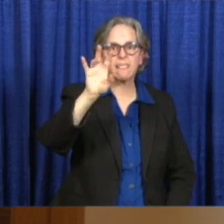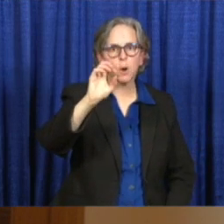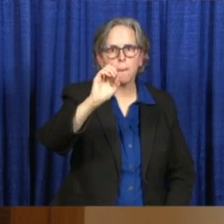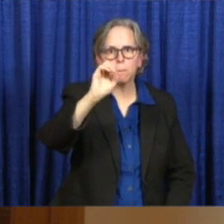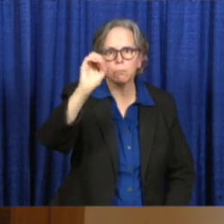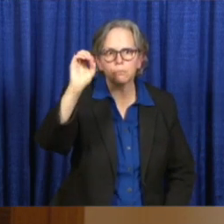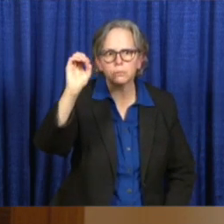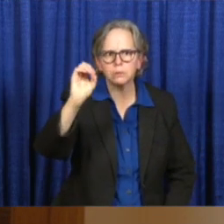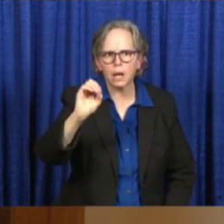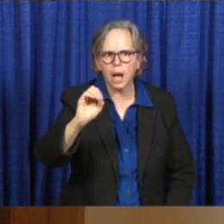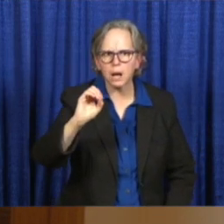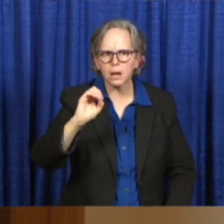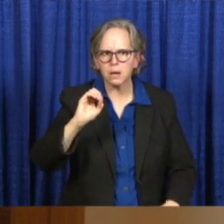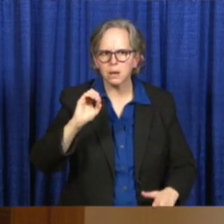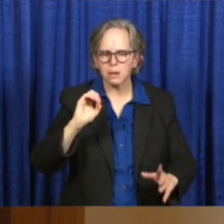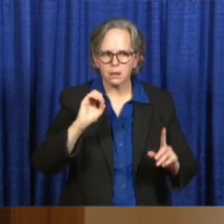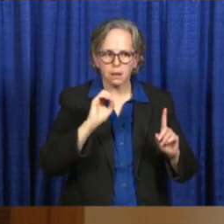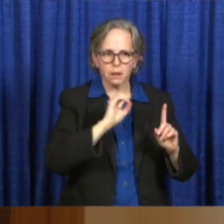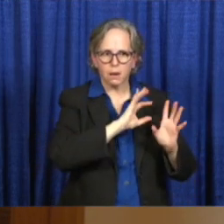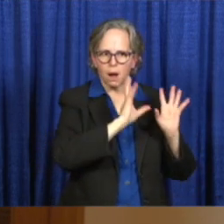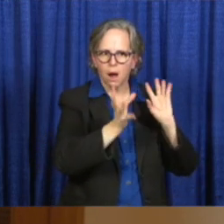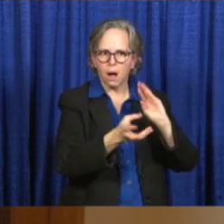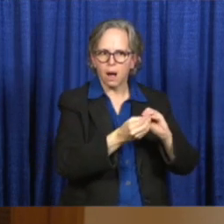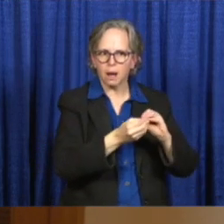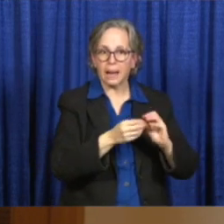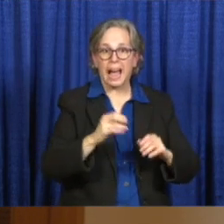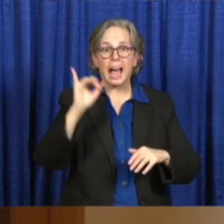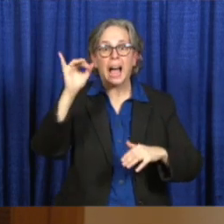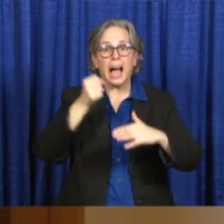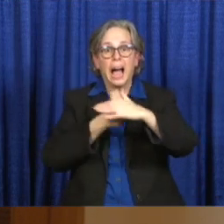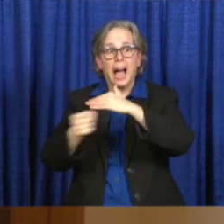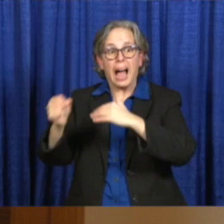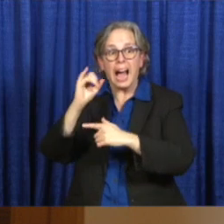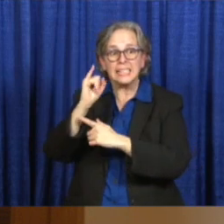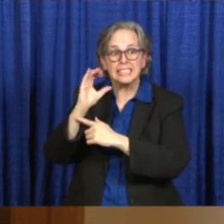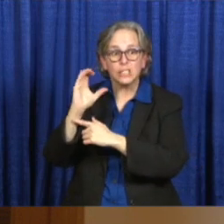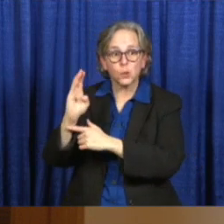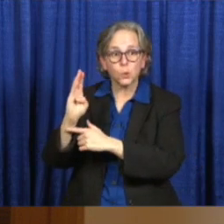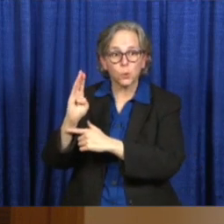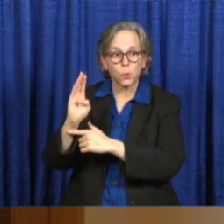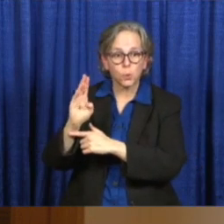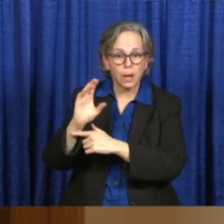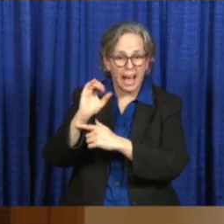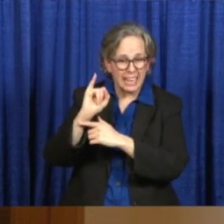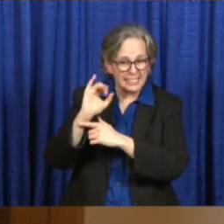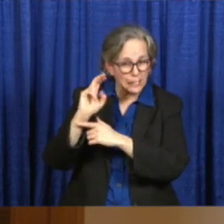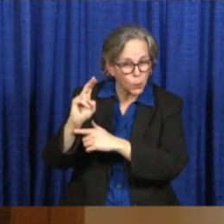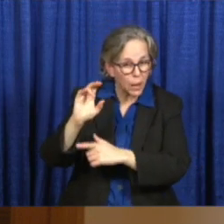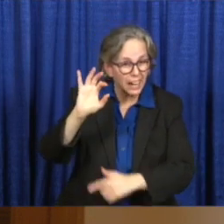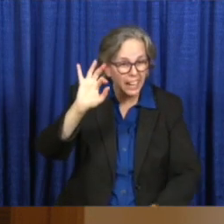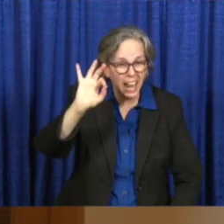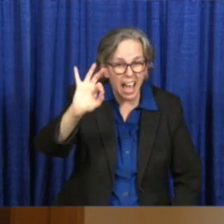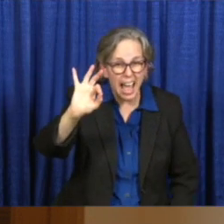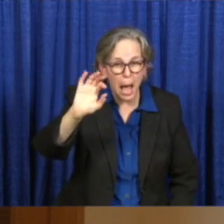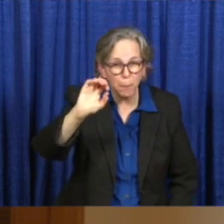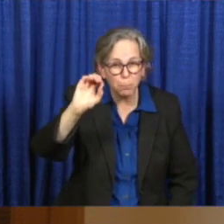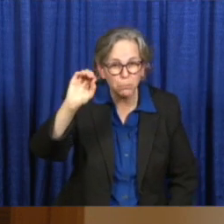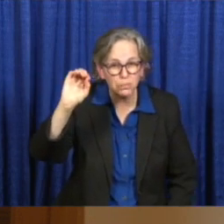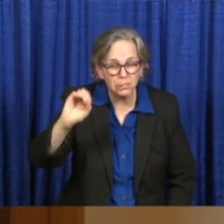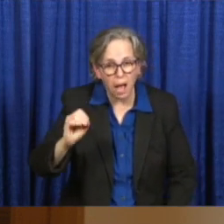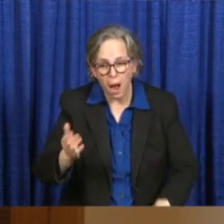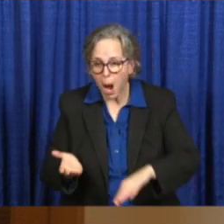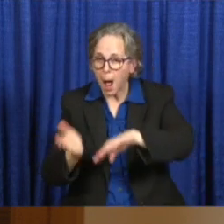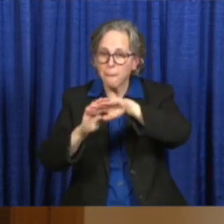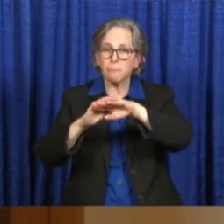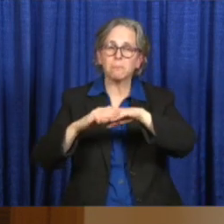and ICU admissions at 9%. Again, that reflects the limited testing, and that testing being reserved for